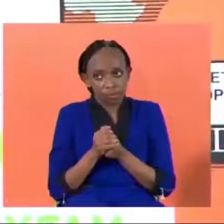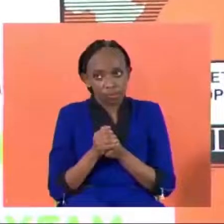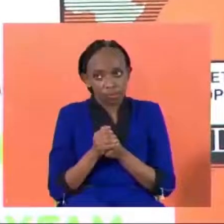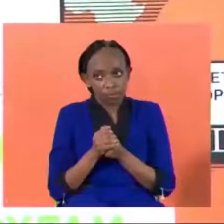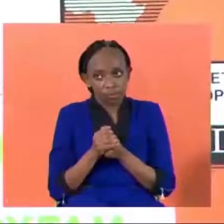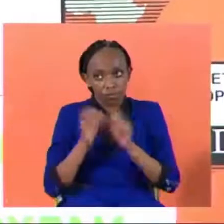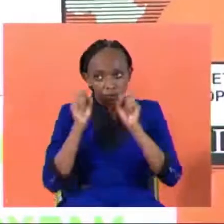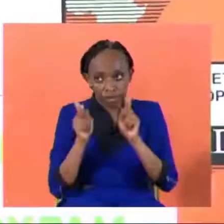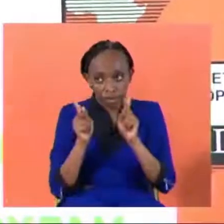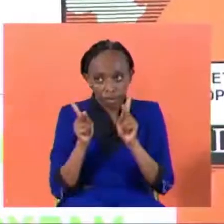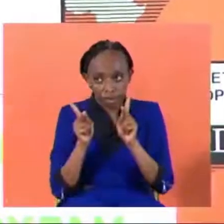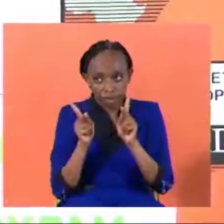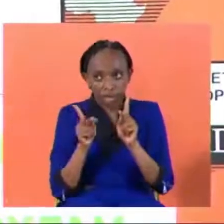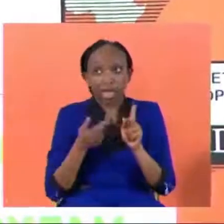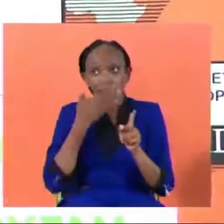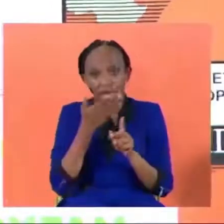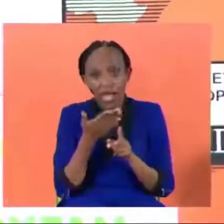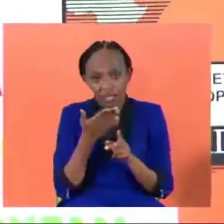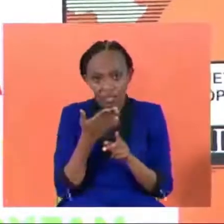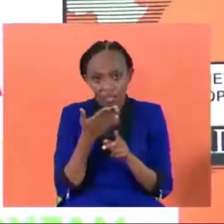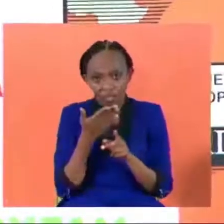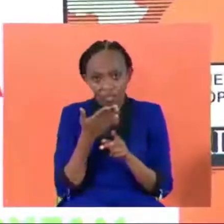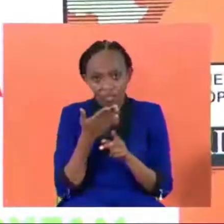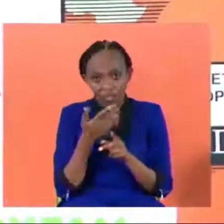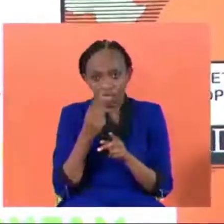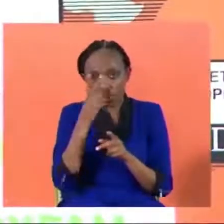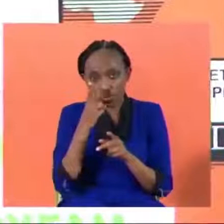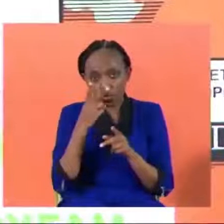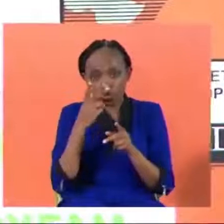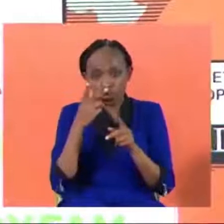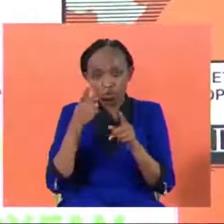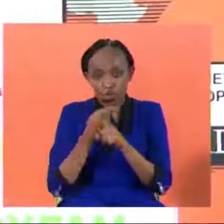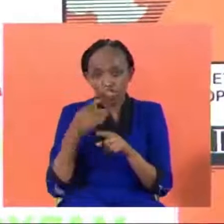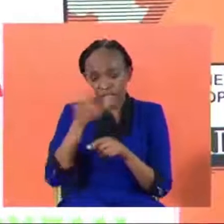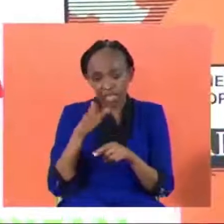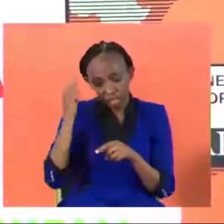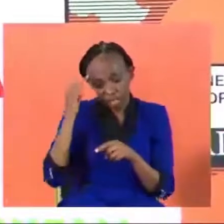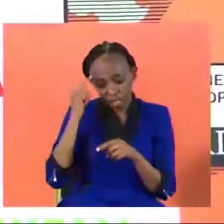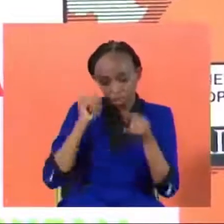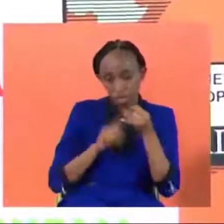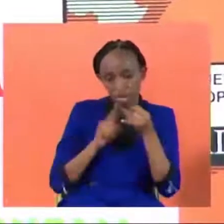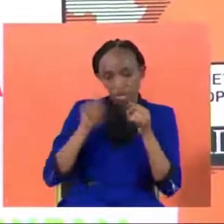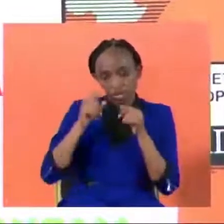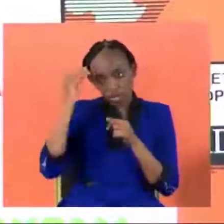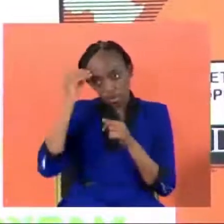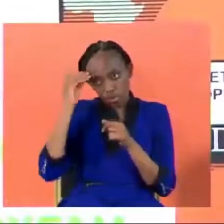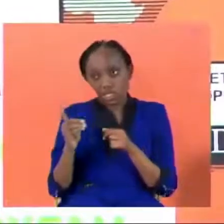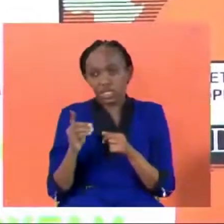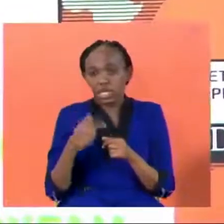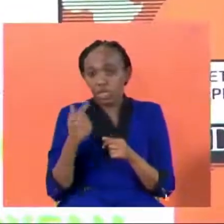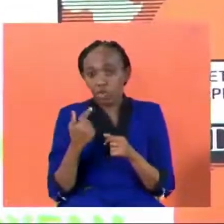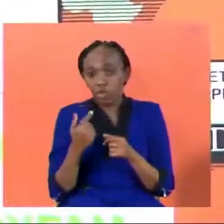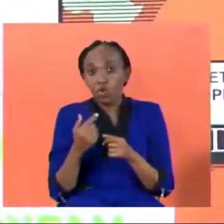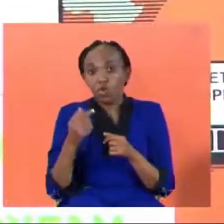All right, I'll answer that in two different sections. I think, first of all, you need to decide you